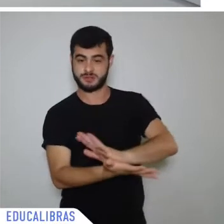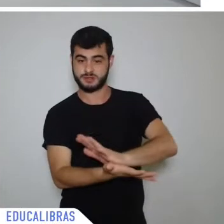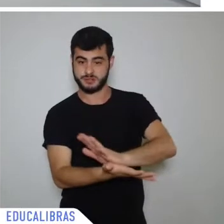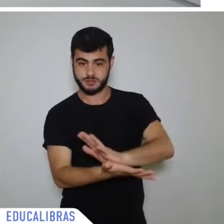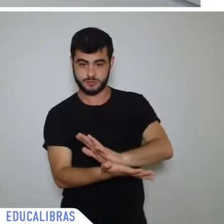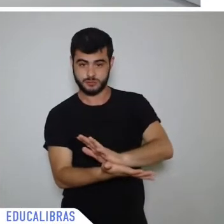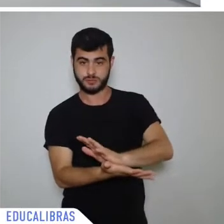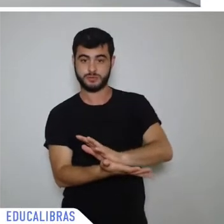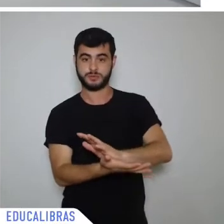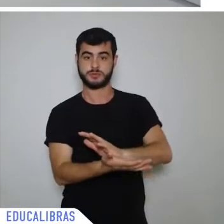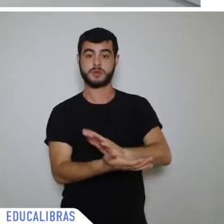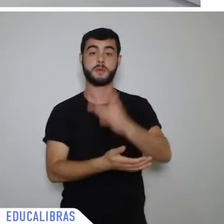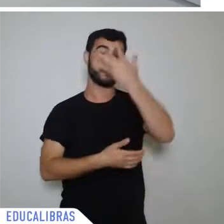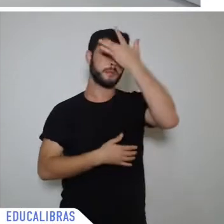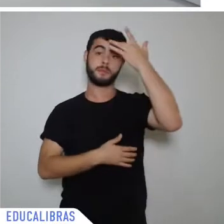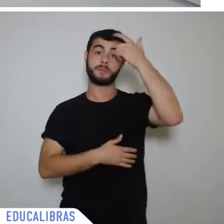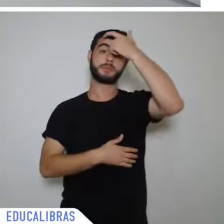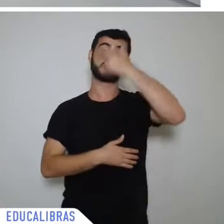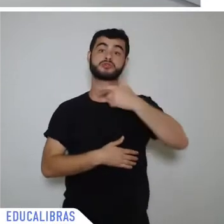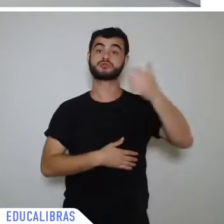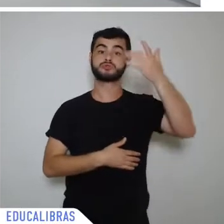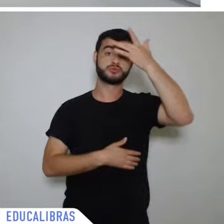it brings,